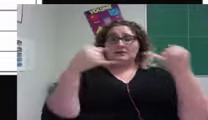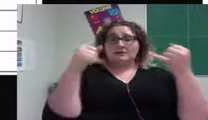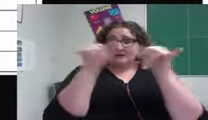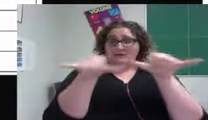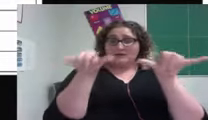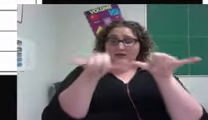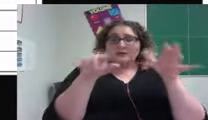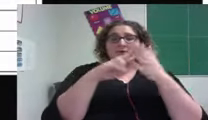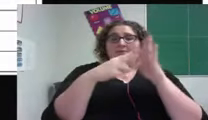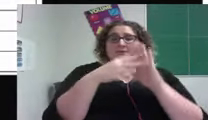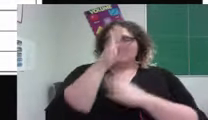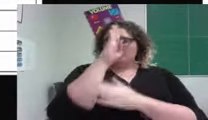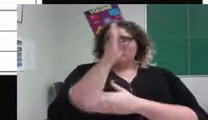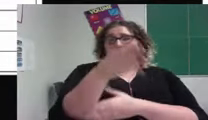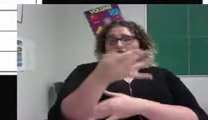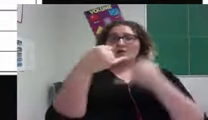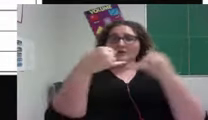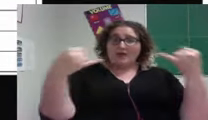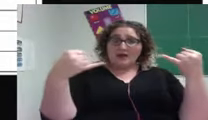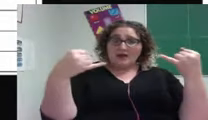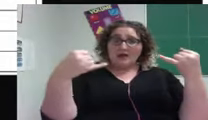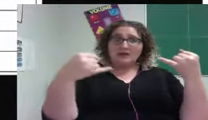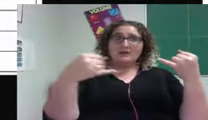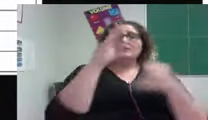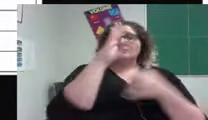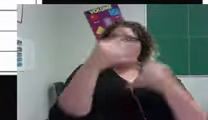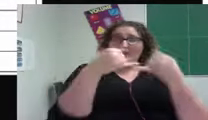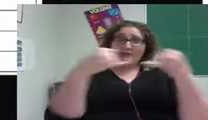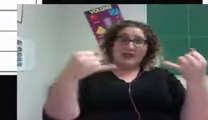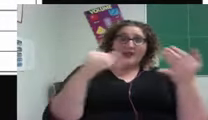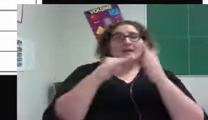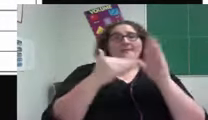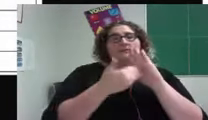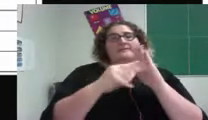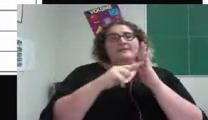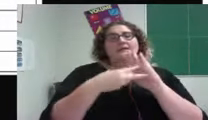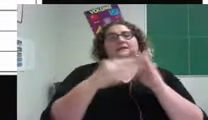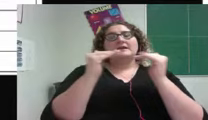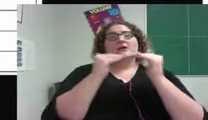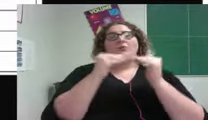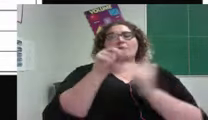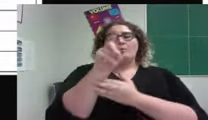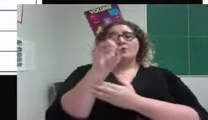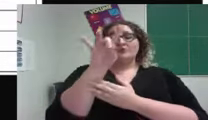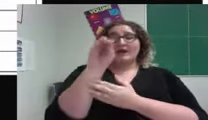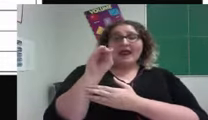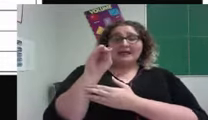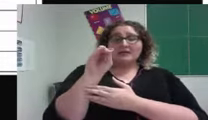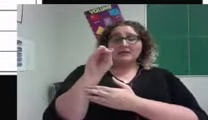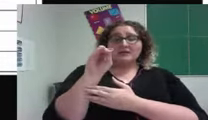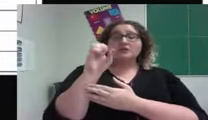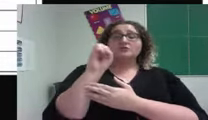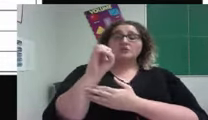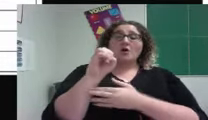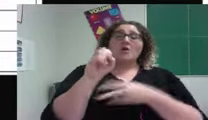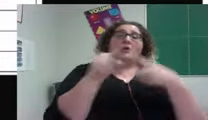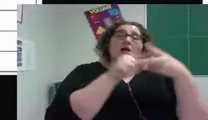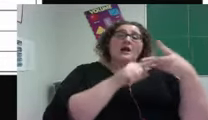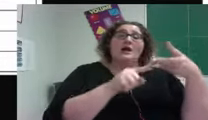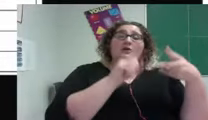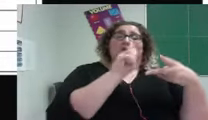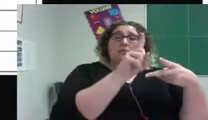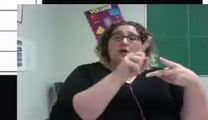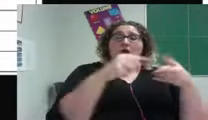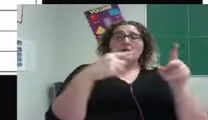linear pairs are supplementary. So I'm going to say that angle 1 plus angle 2 equals 180. And angle